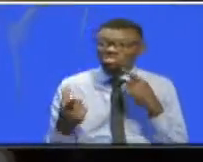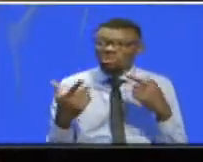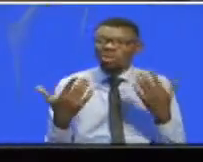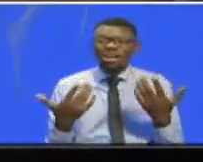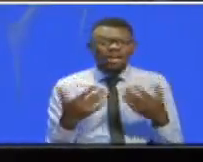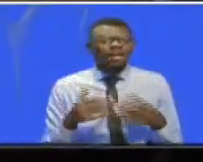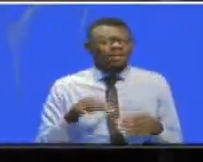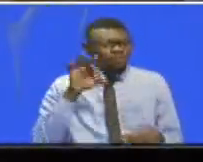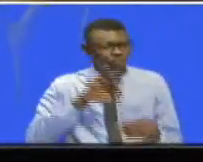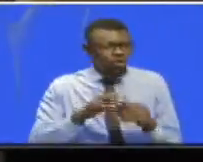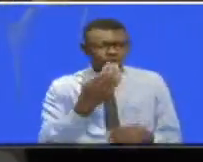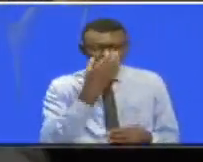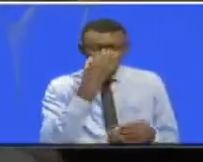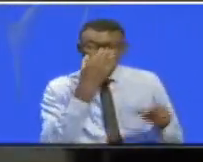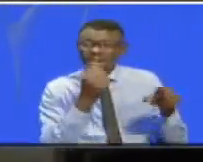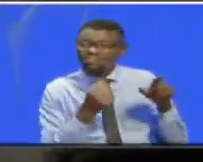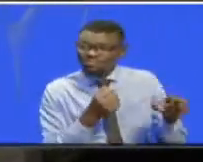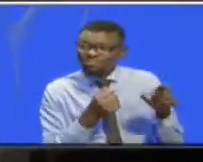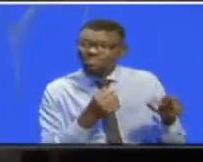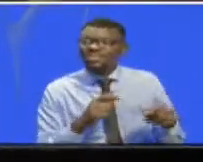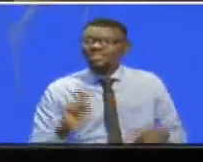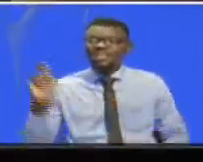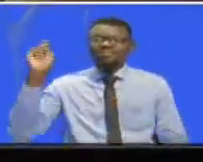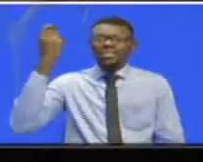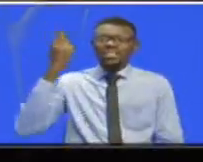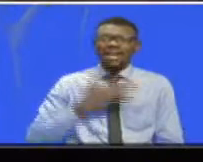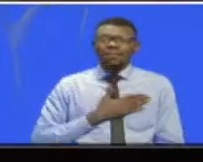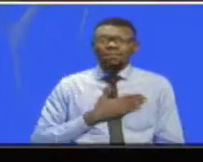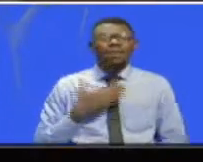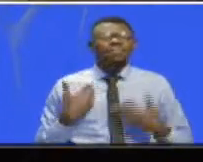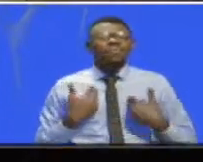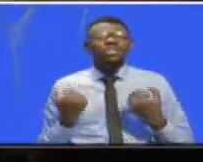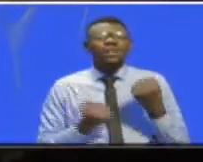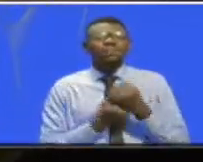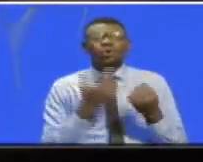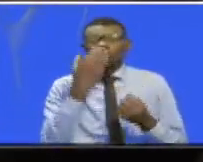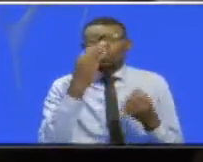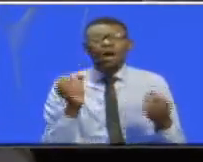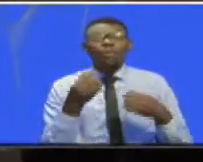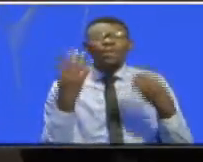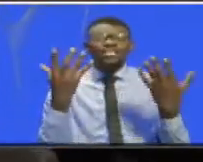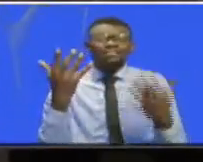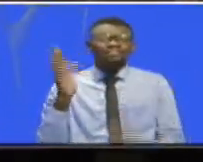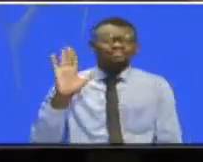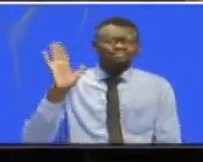tupigie Ruto, halafu wakuwa president wetu. Obama amesema tunataka amani.